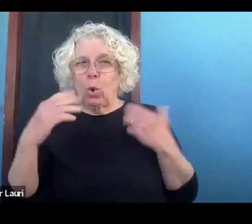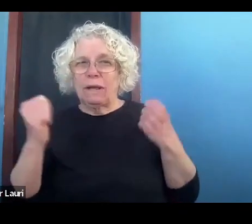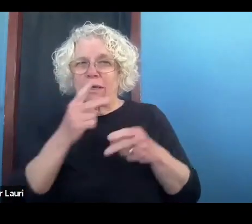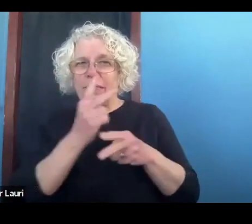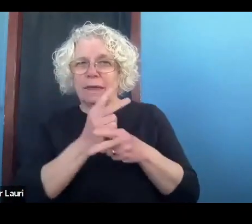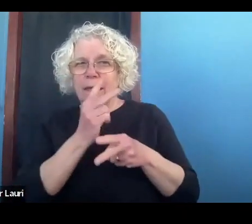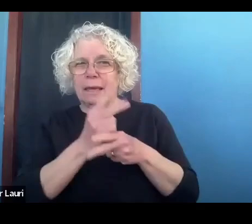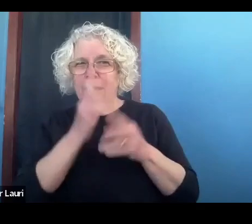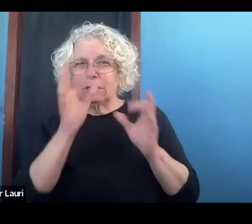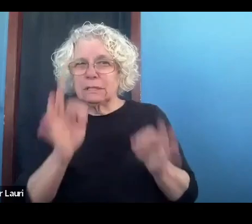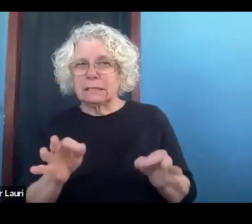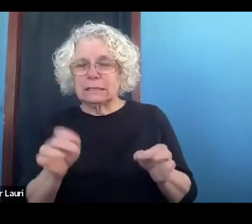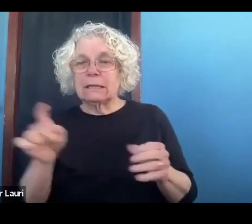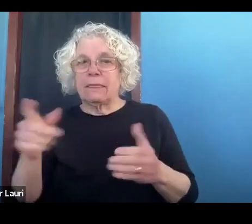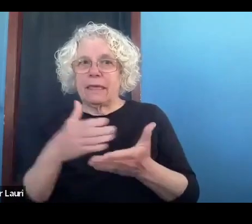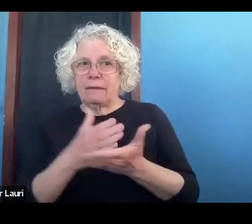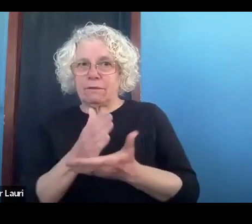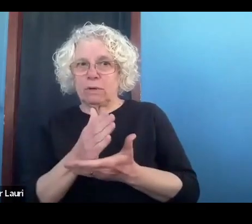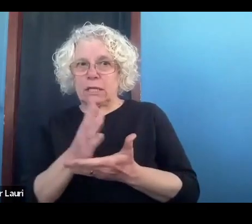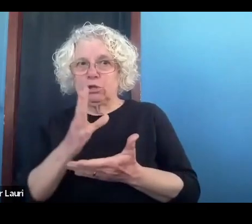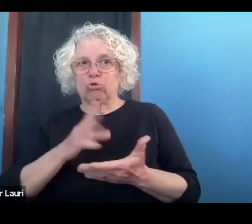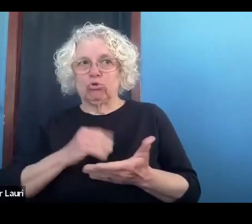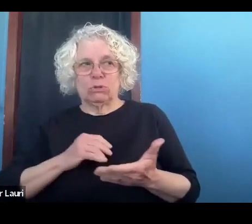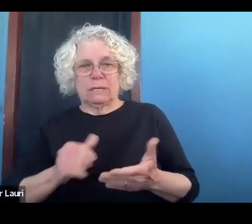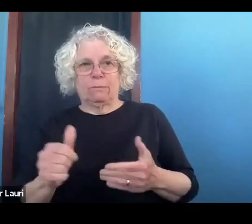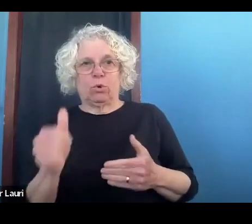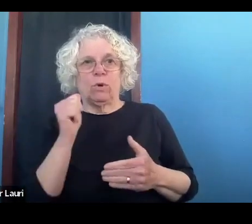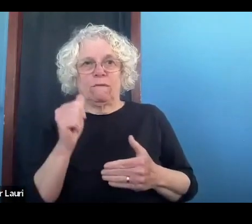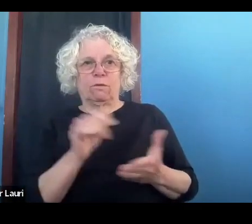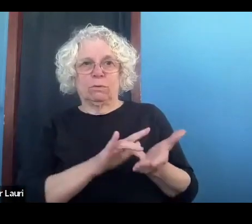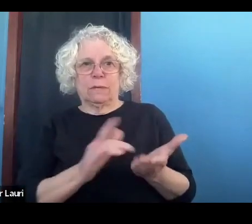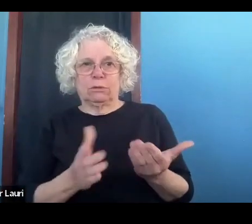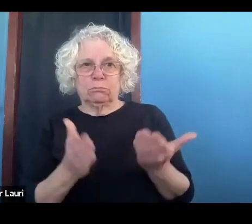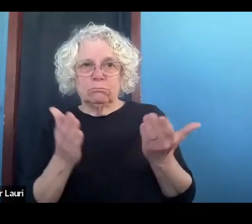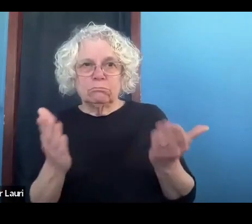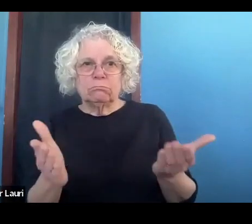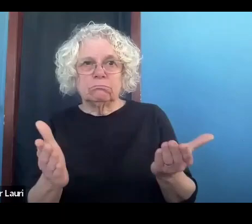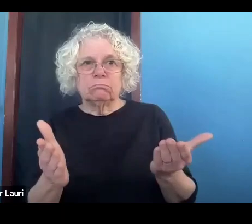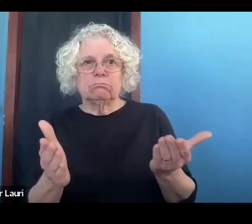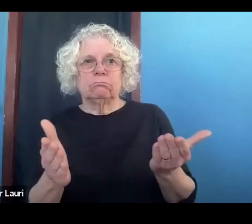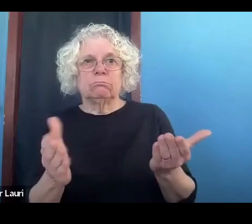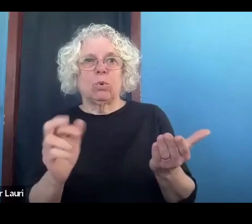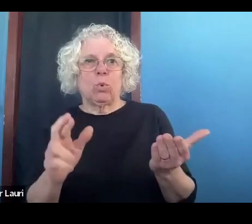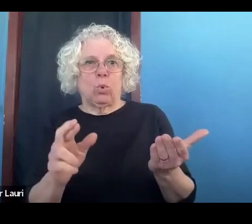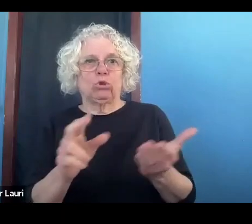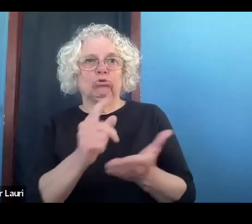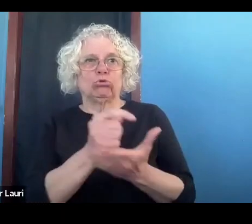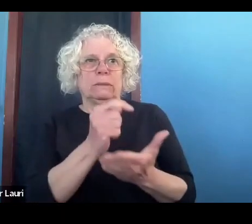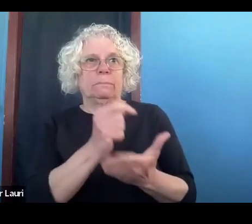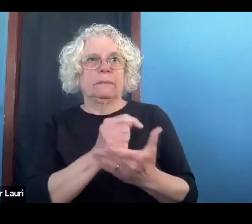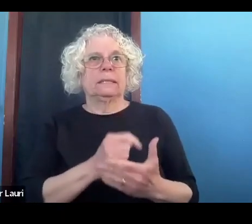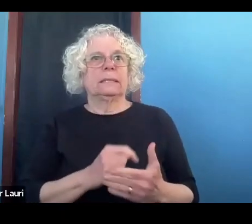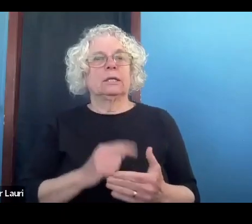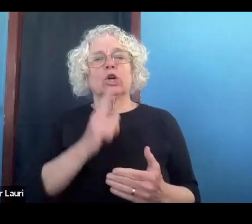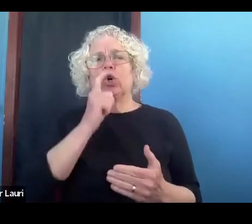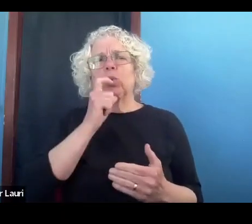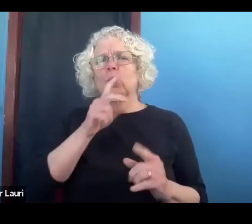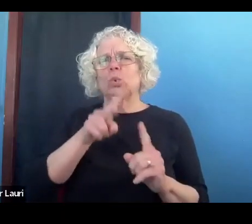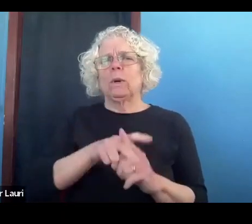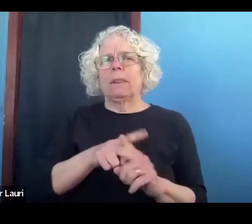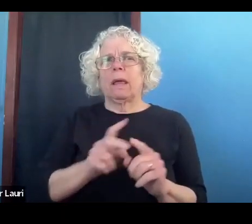and that they have the right to accept or refuse medical treatment or suggestions. So who does the PSDA apply